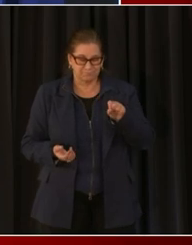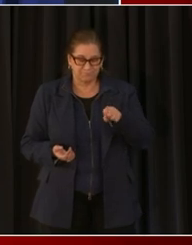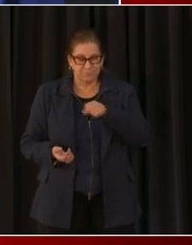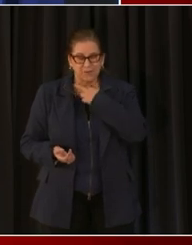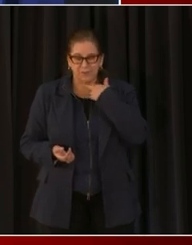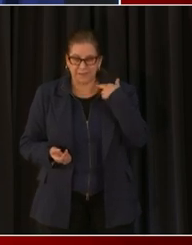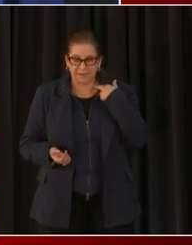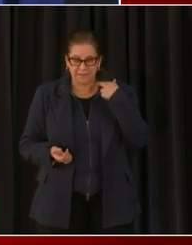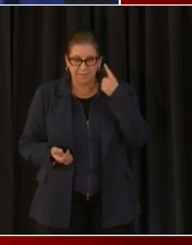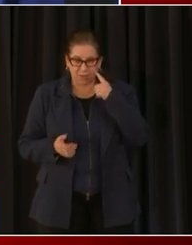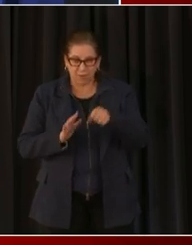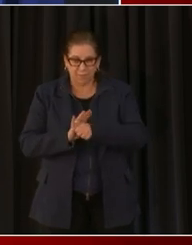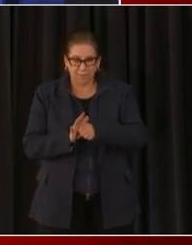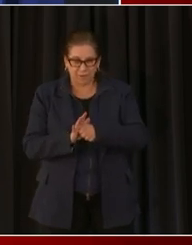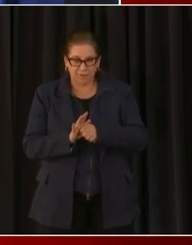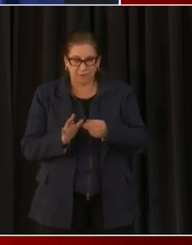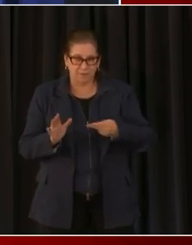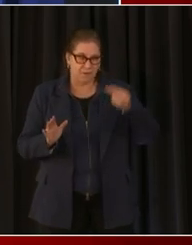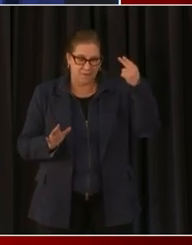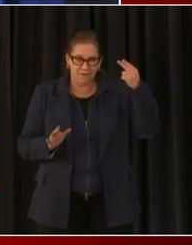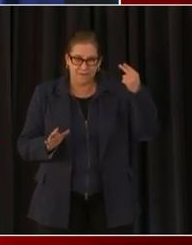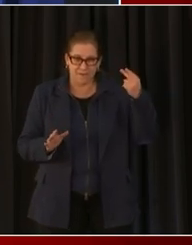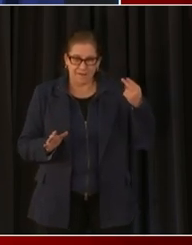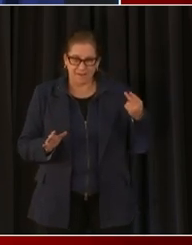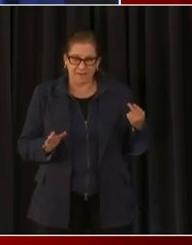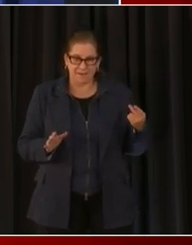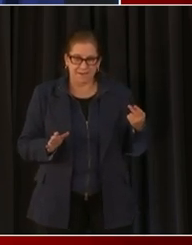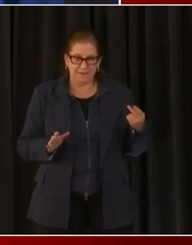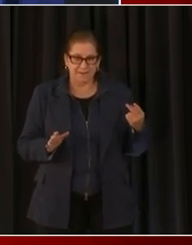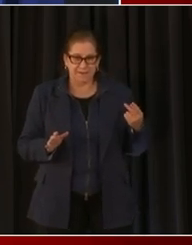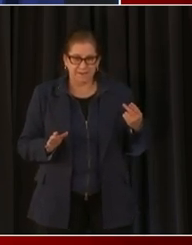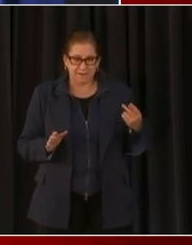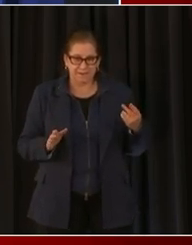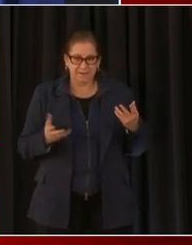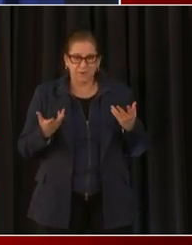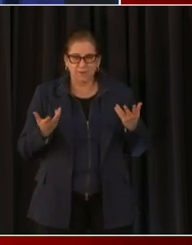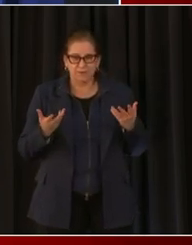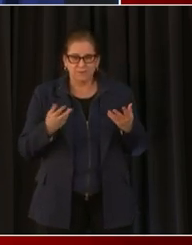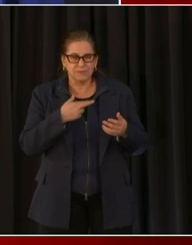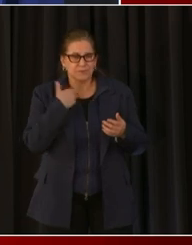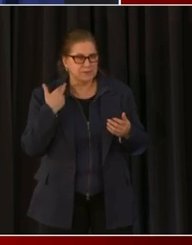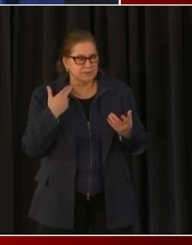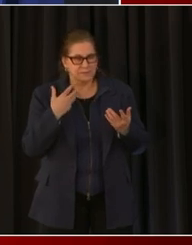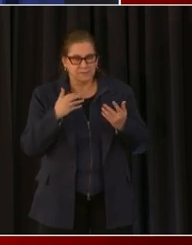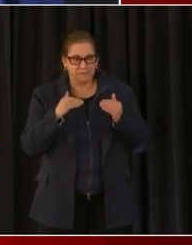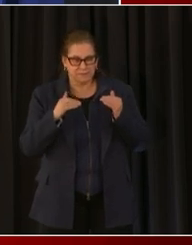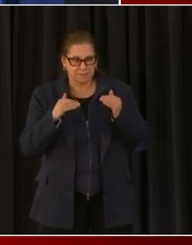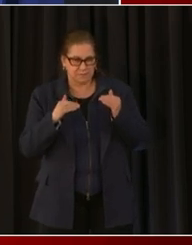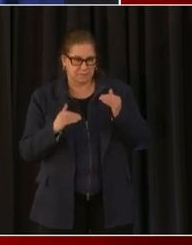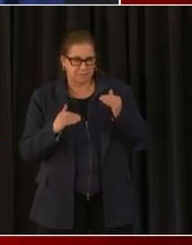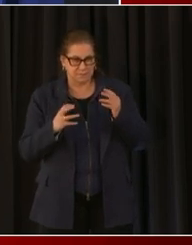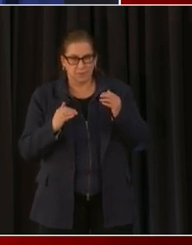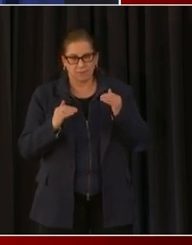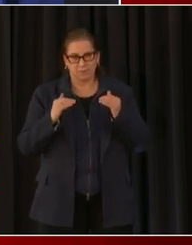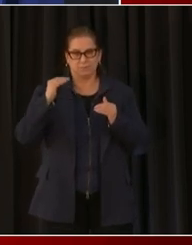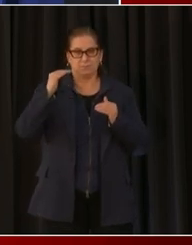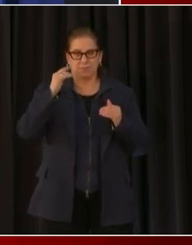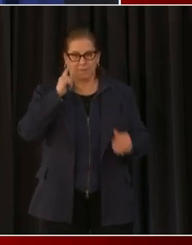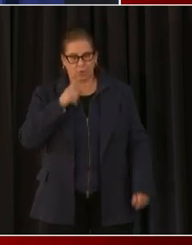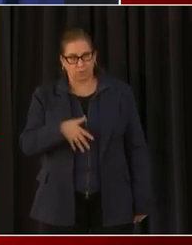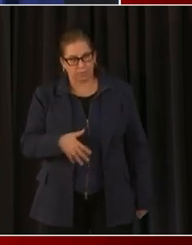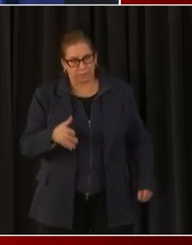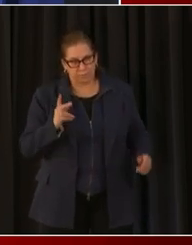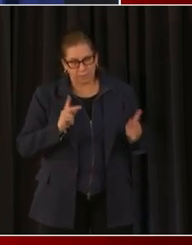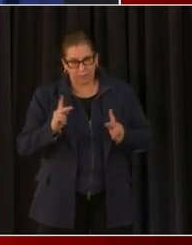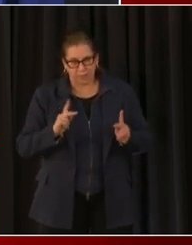in pregnancy outweighs the perceived risk of vaccination during pregnancy with the ramping up of